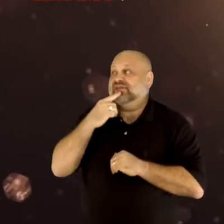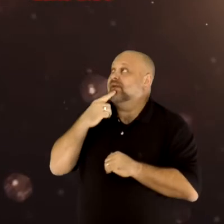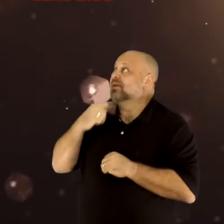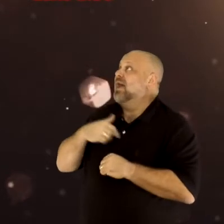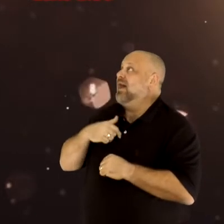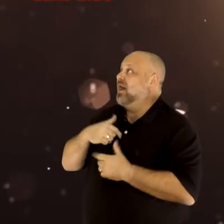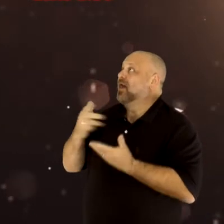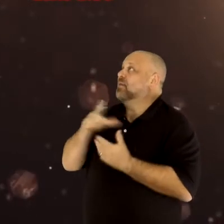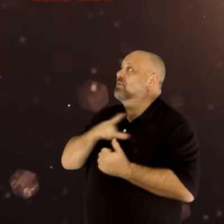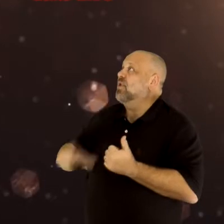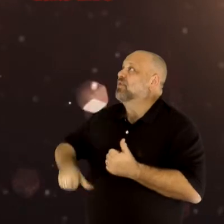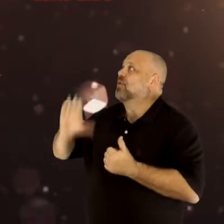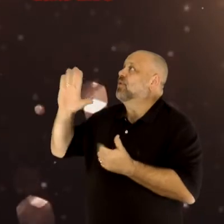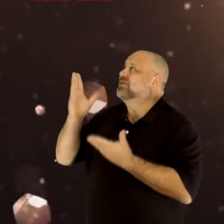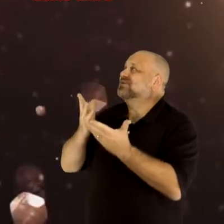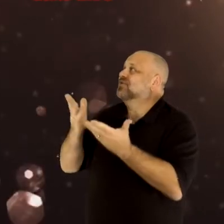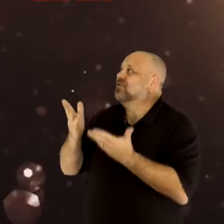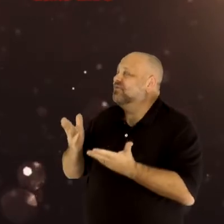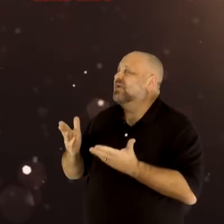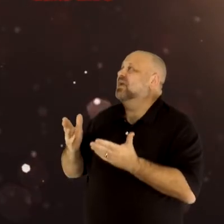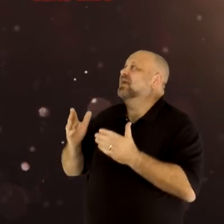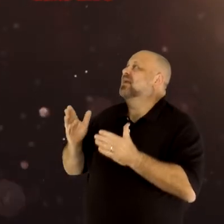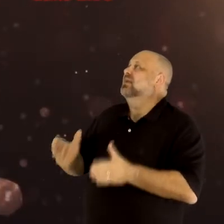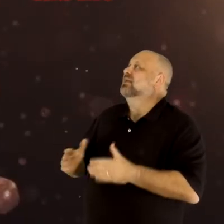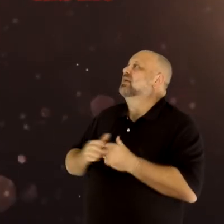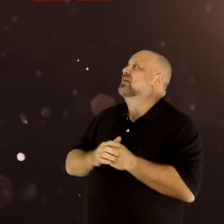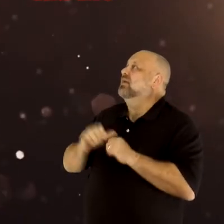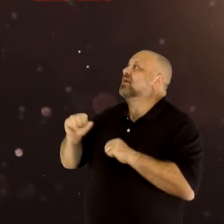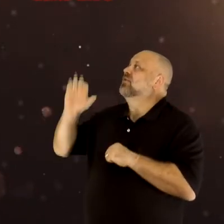the Lord's servant. May your word to me